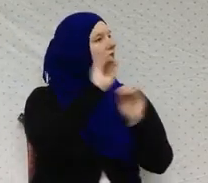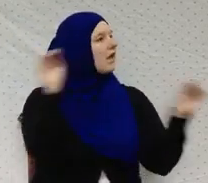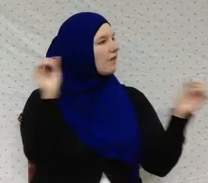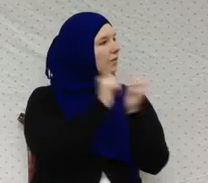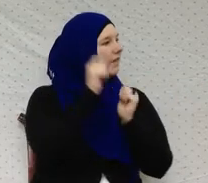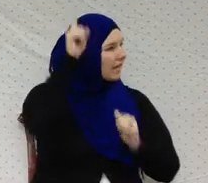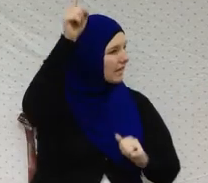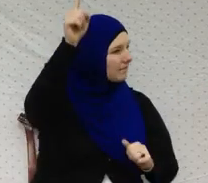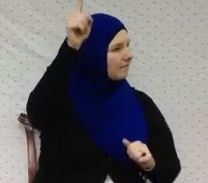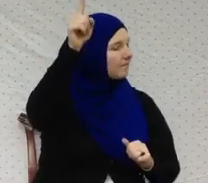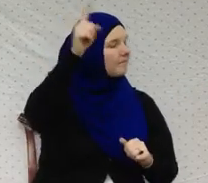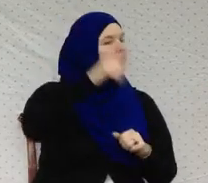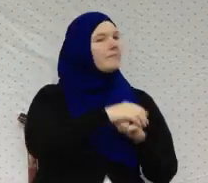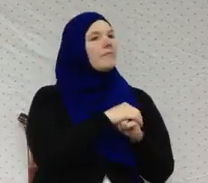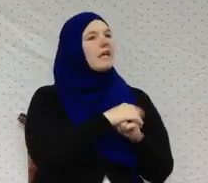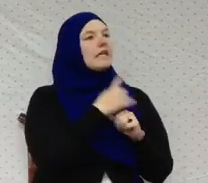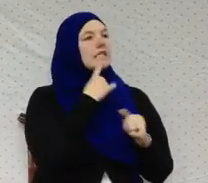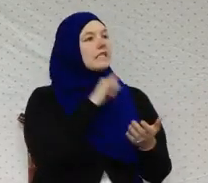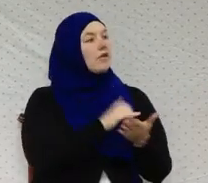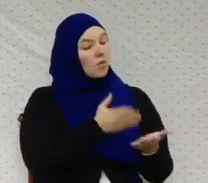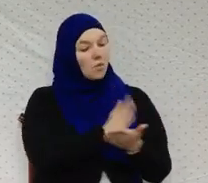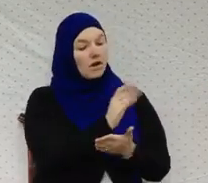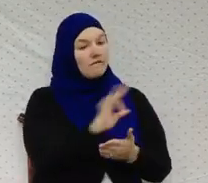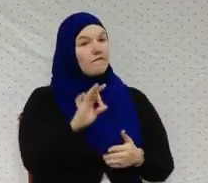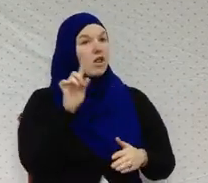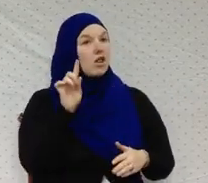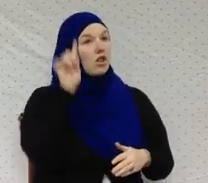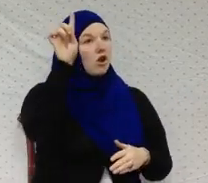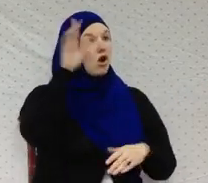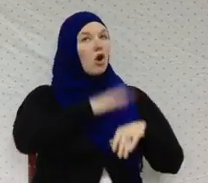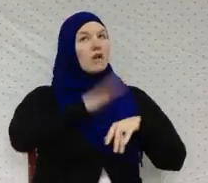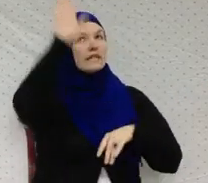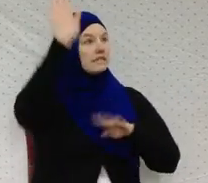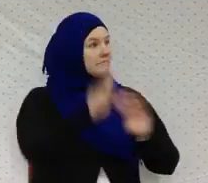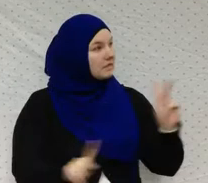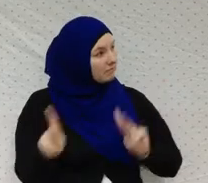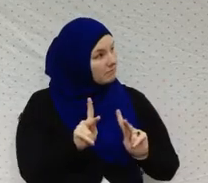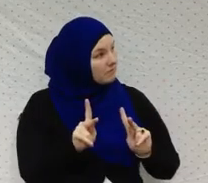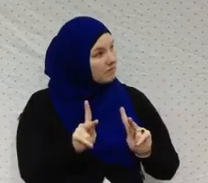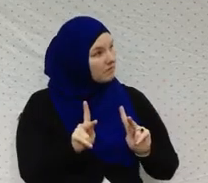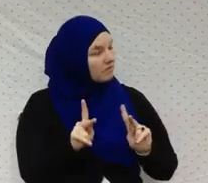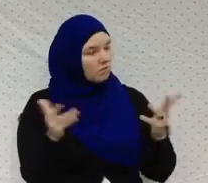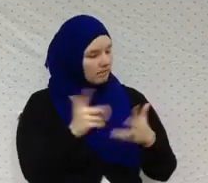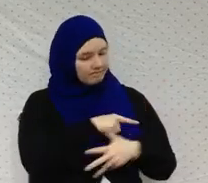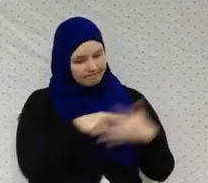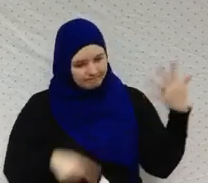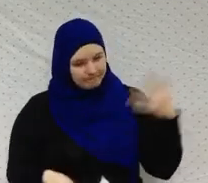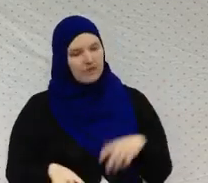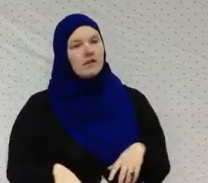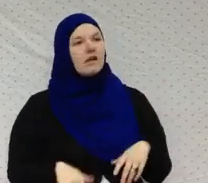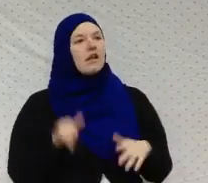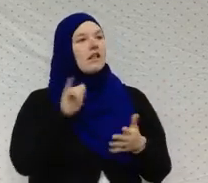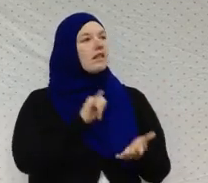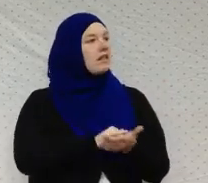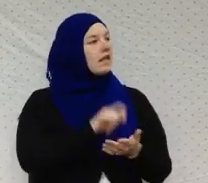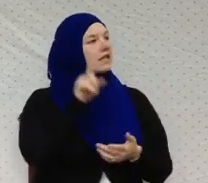and associate none and nothing with Him. He says that the right of Allah on His people are as